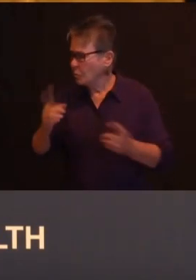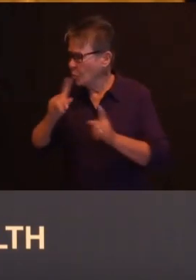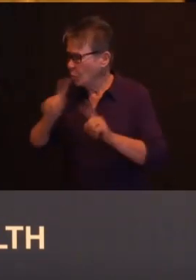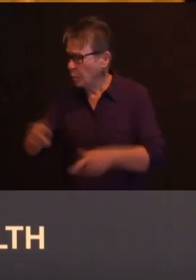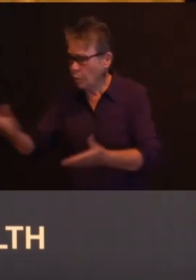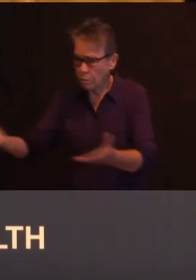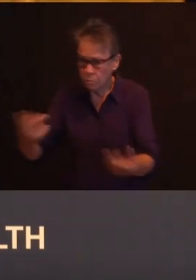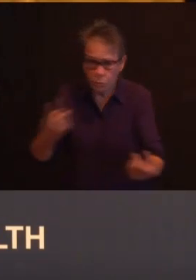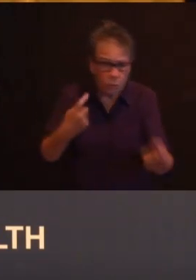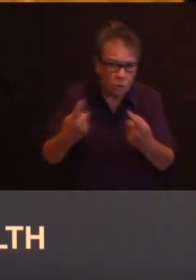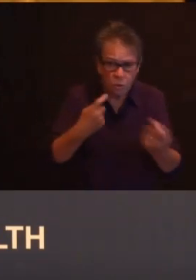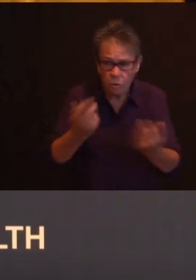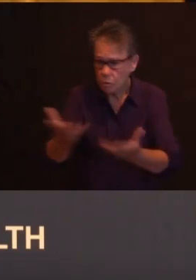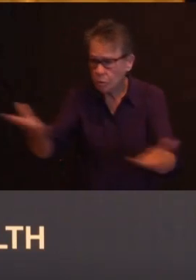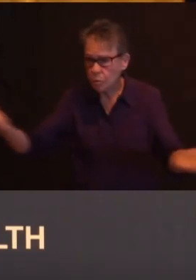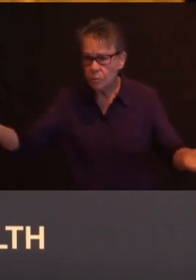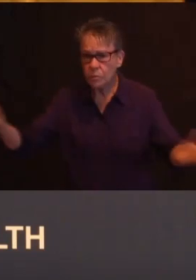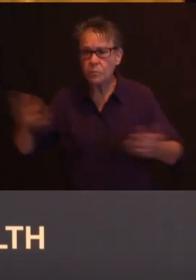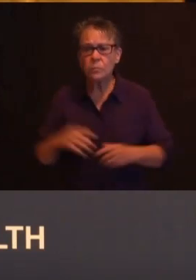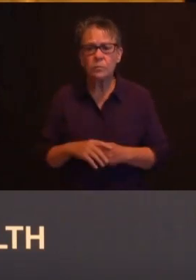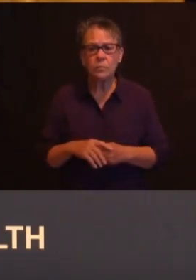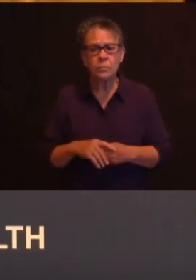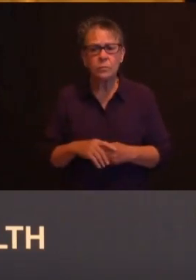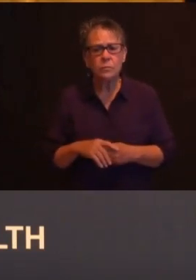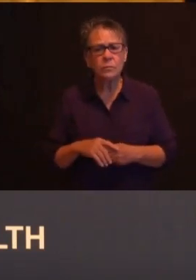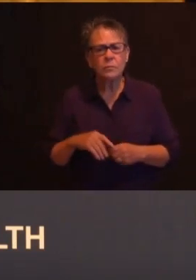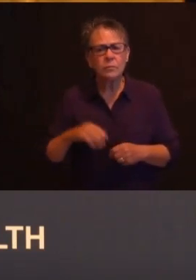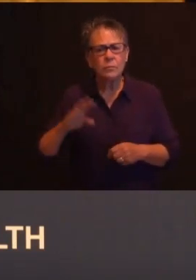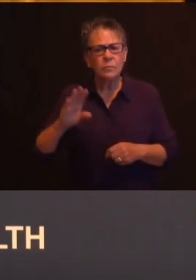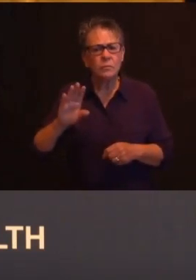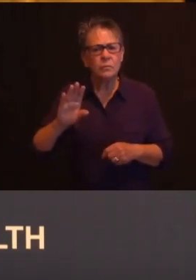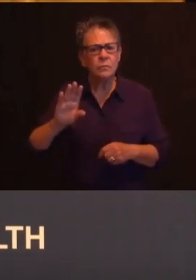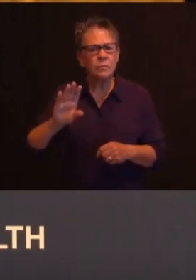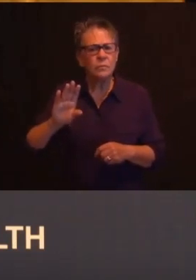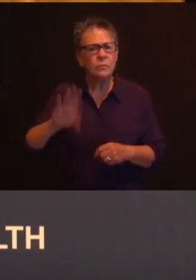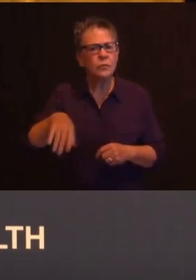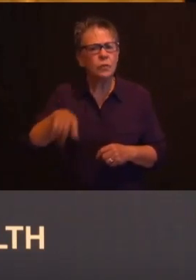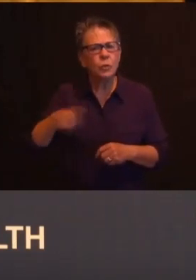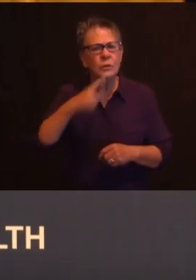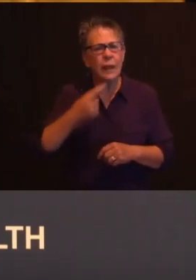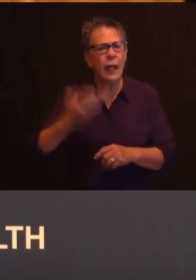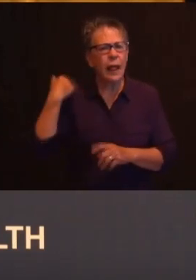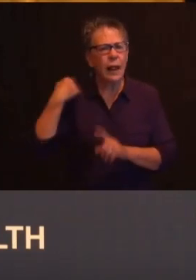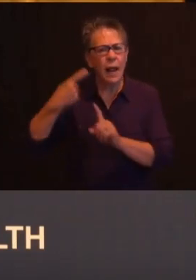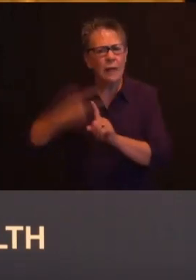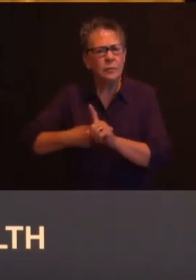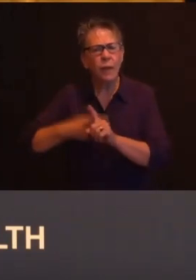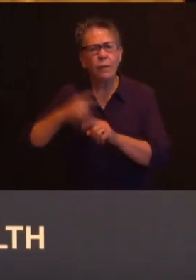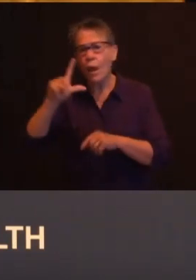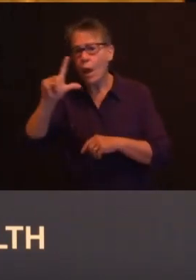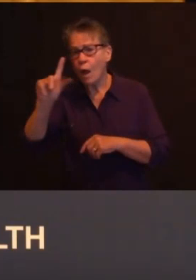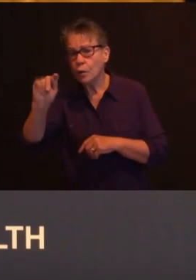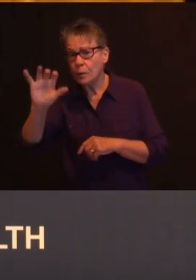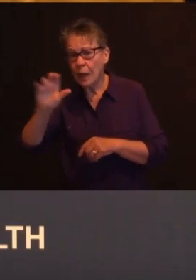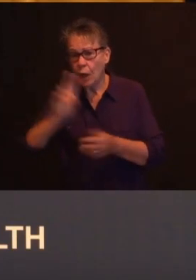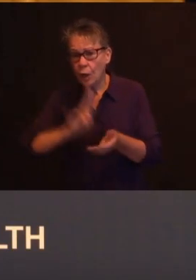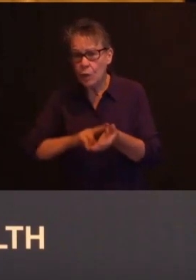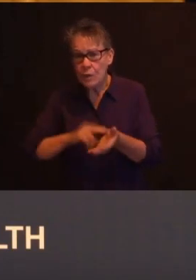Commissioner, you said last month that nearly all long-term care facilities had fulfilled the requirement that they test staff and residents by the end of